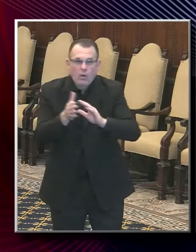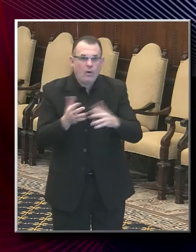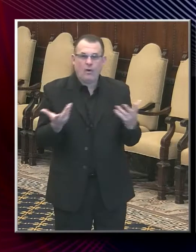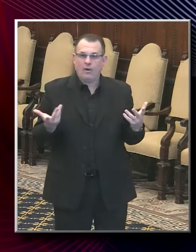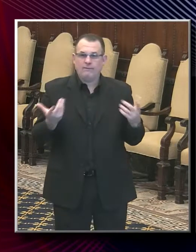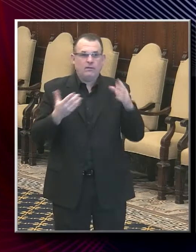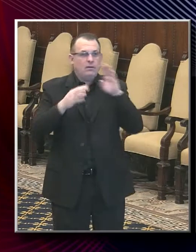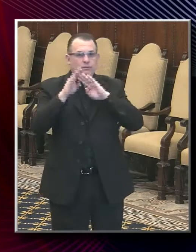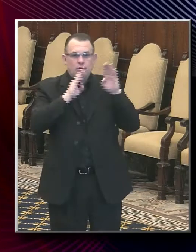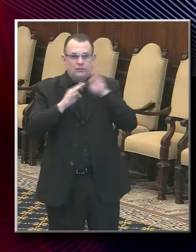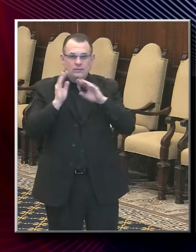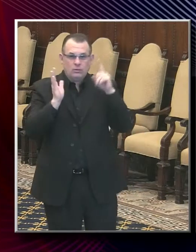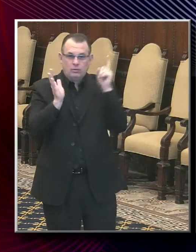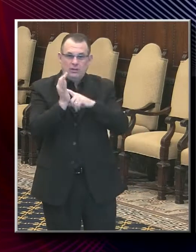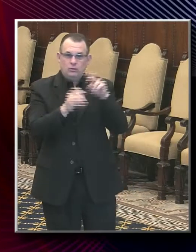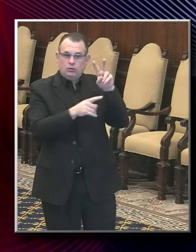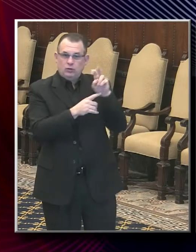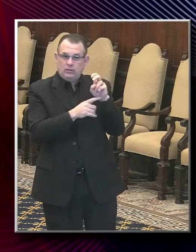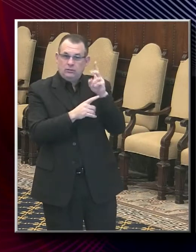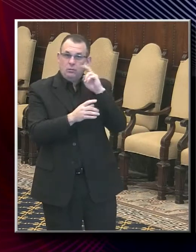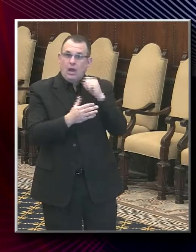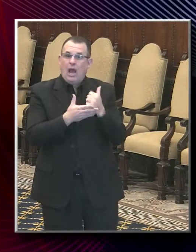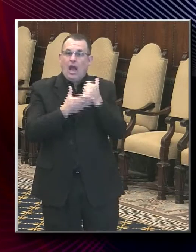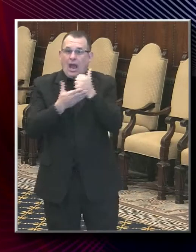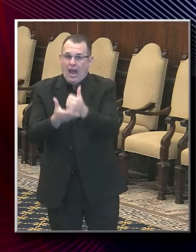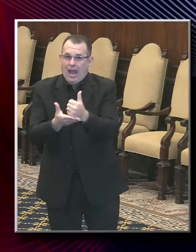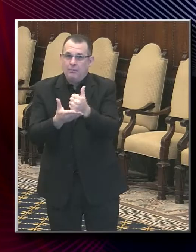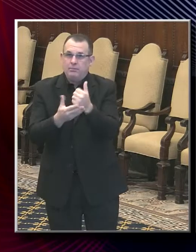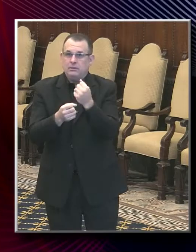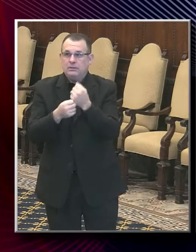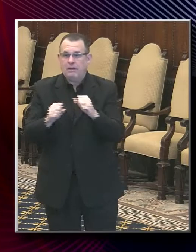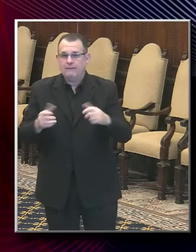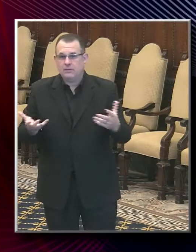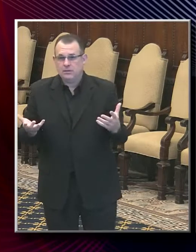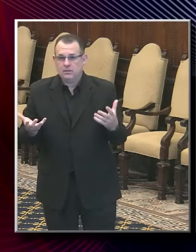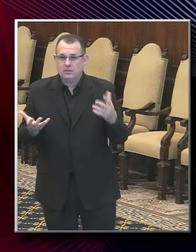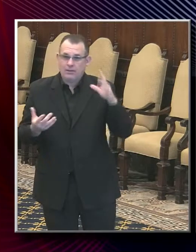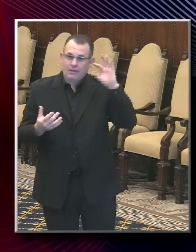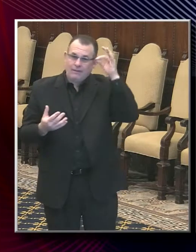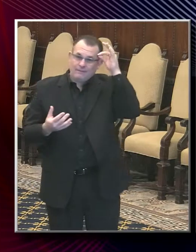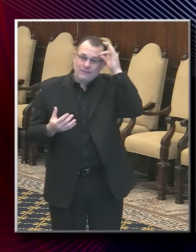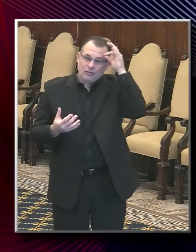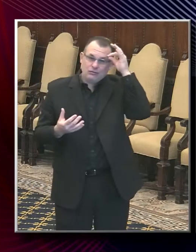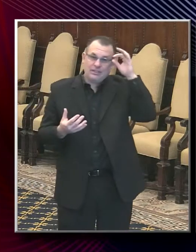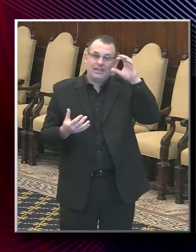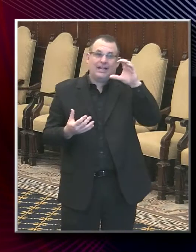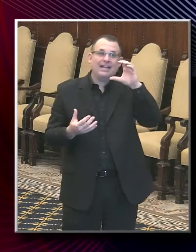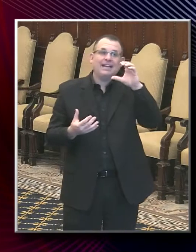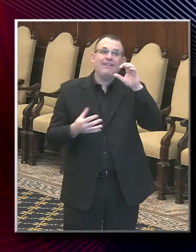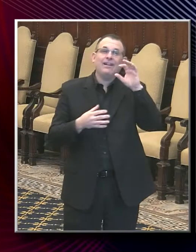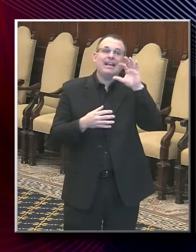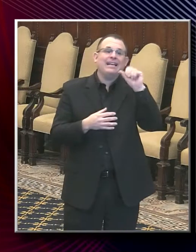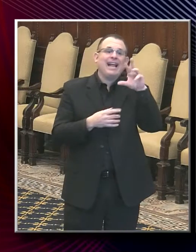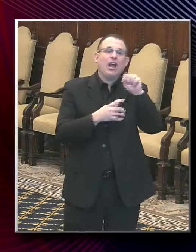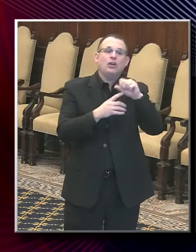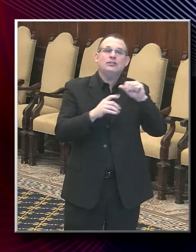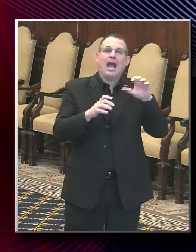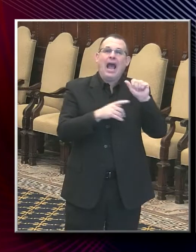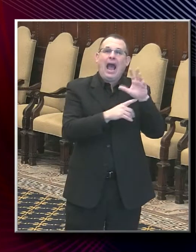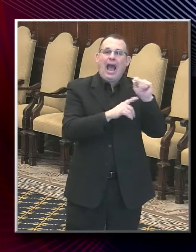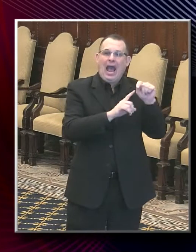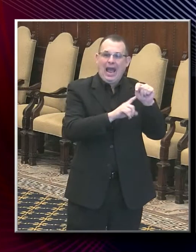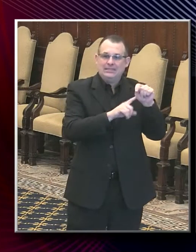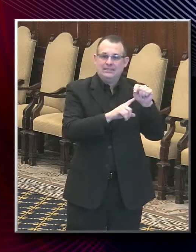amount can make a difference. Another part of the Federal CARES Act could also soon help the city. The State and Local